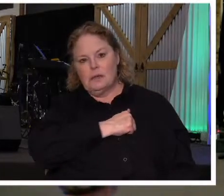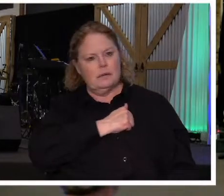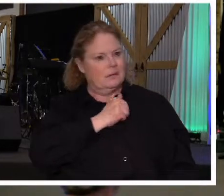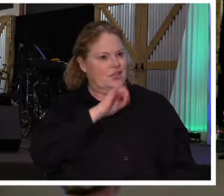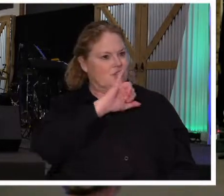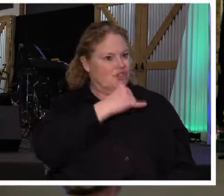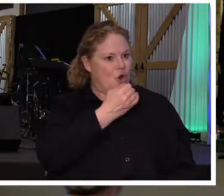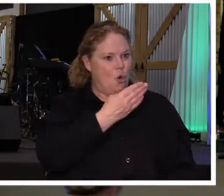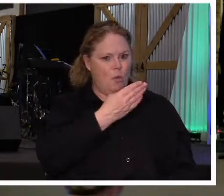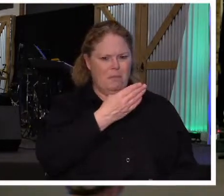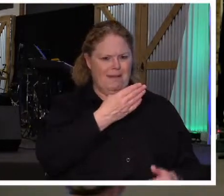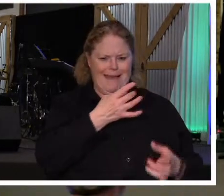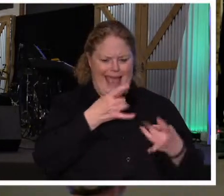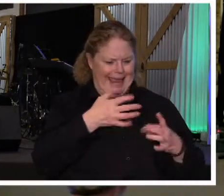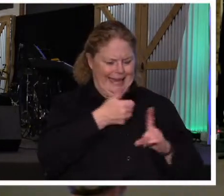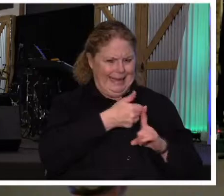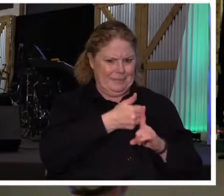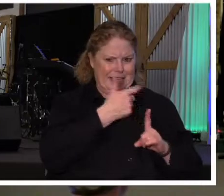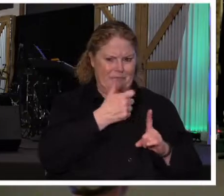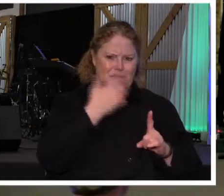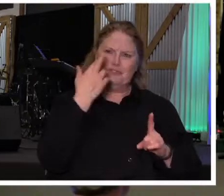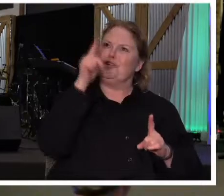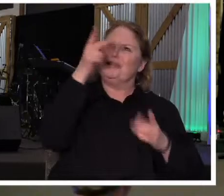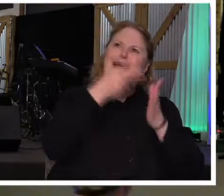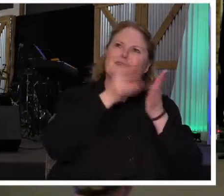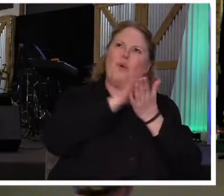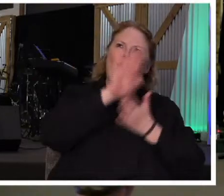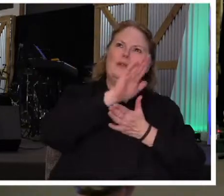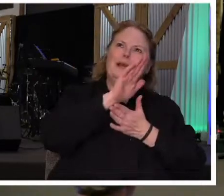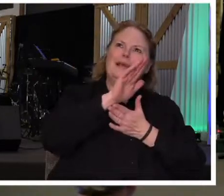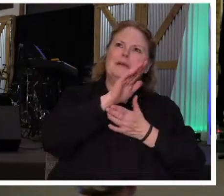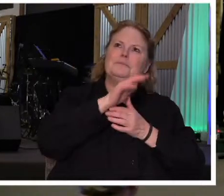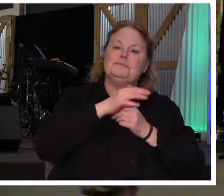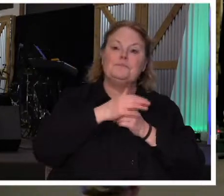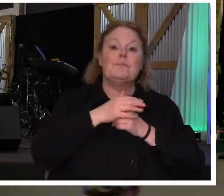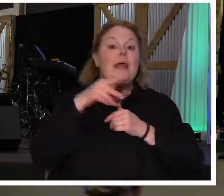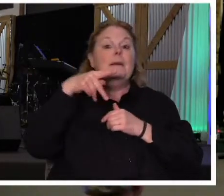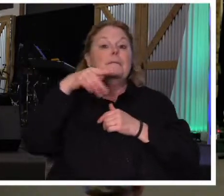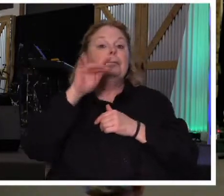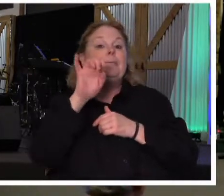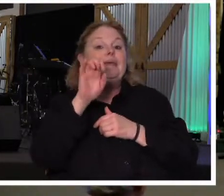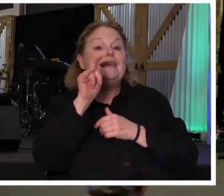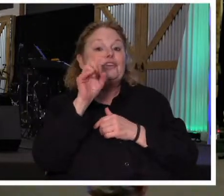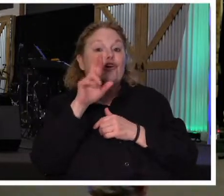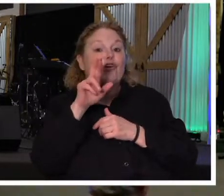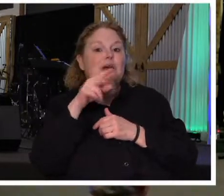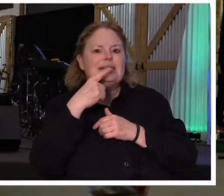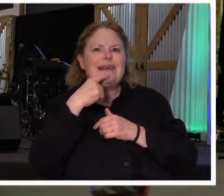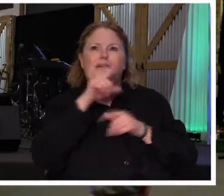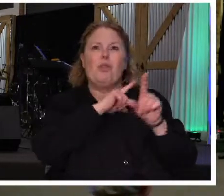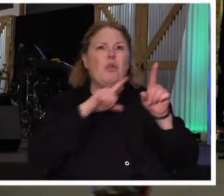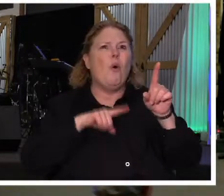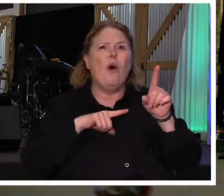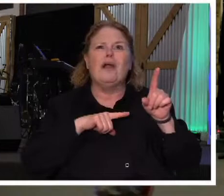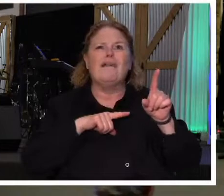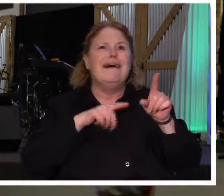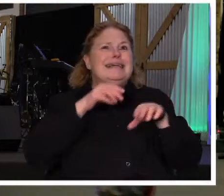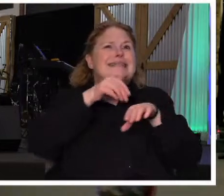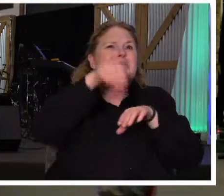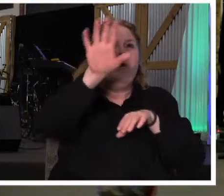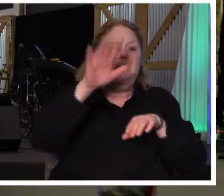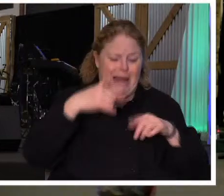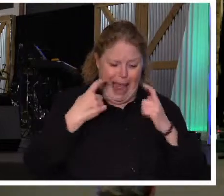self-hatred of who they thought they were. Isaiah says, woe is me, I am undone. Peter says, depart from me, Lord. I am a sinful